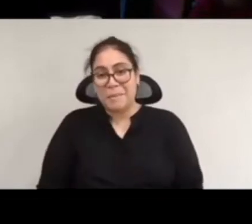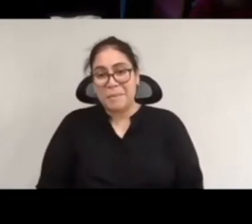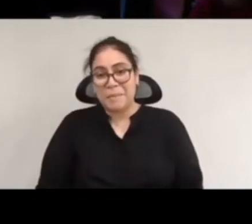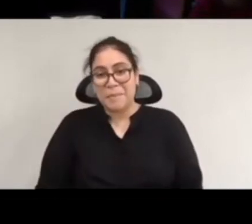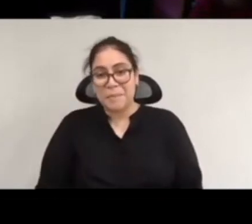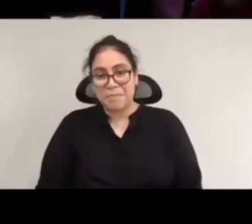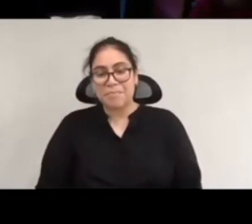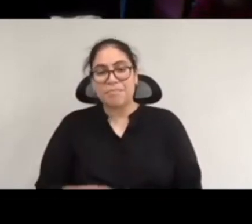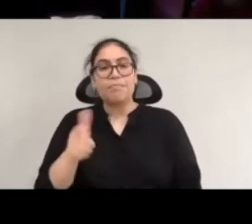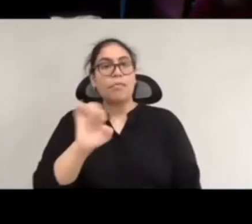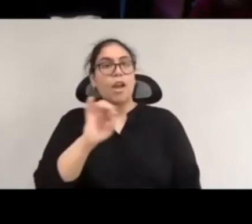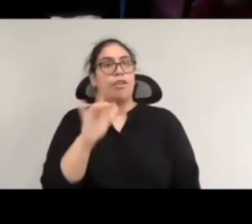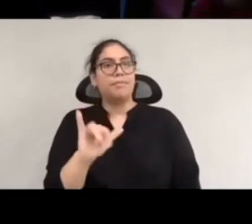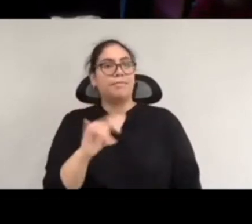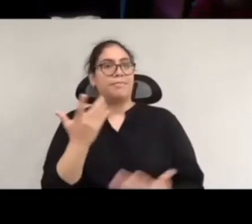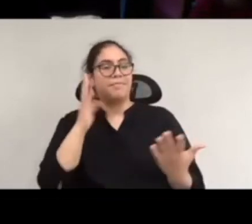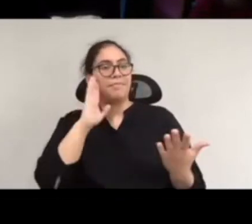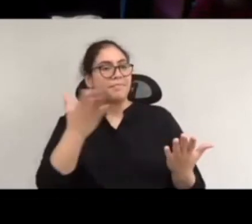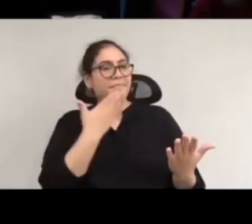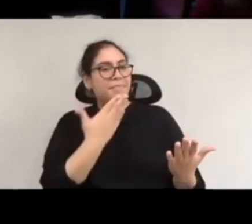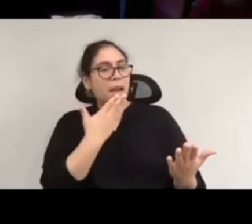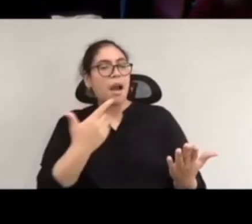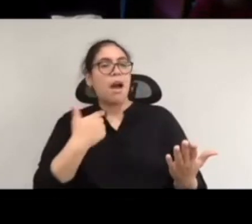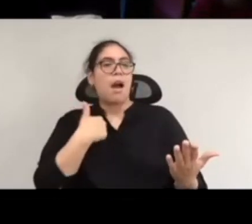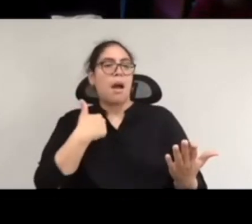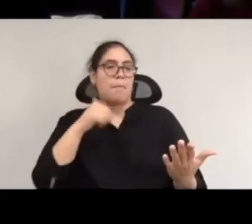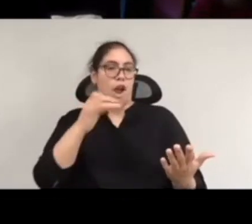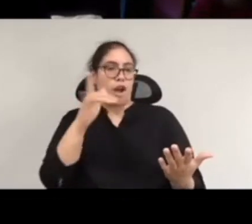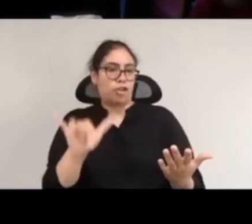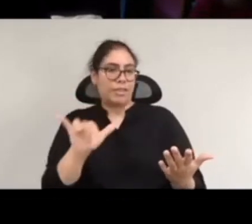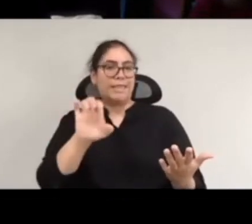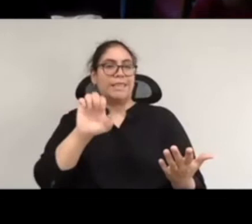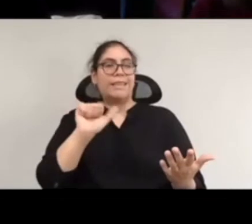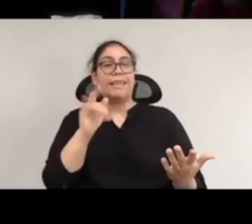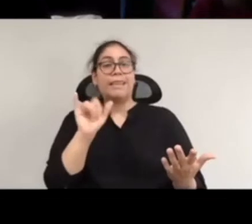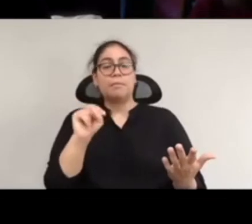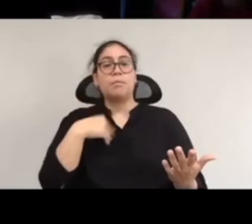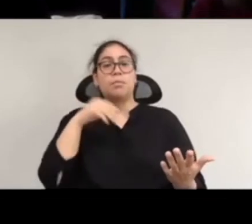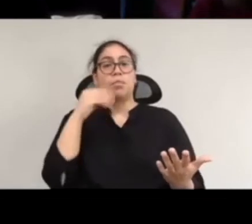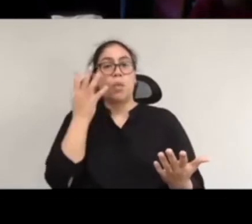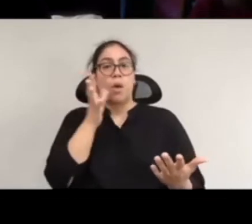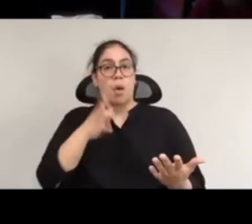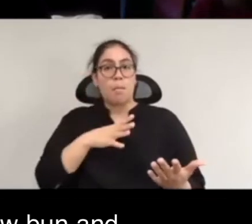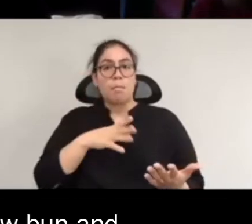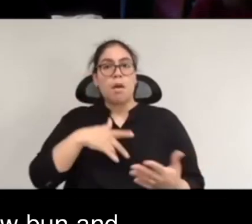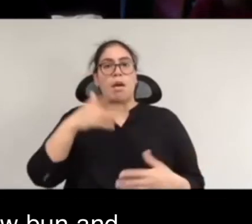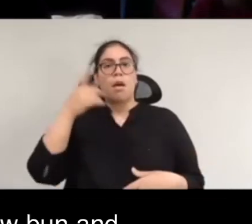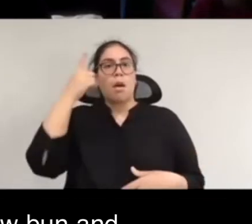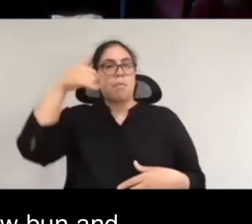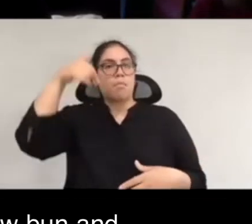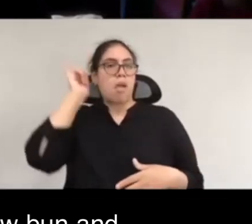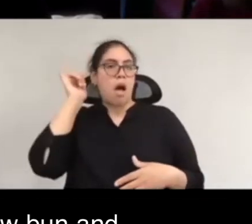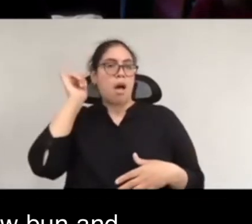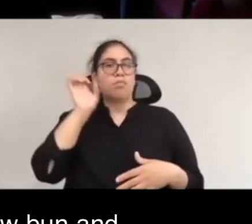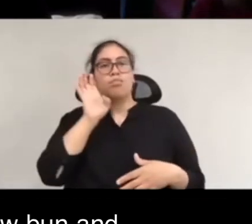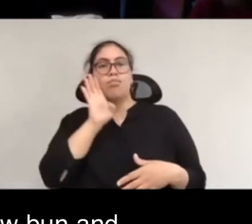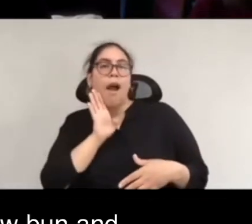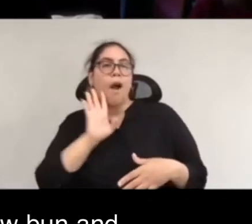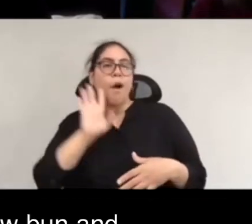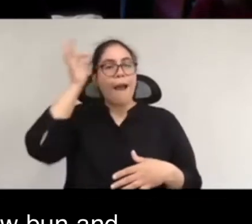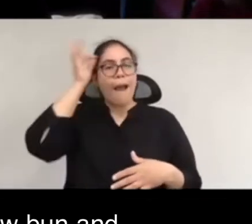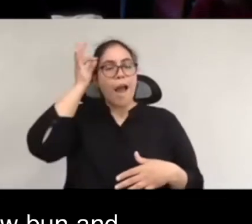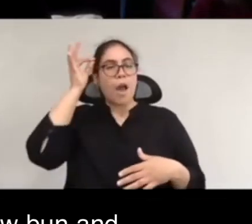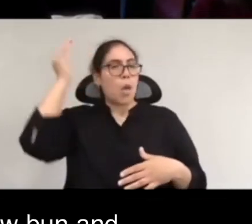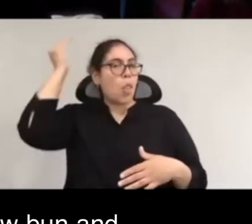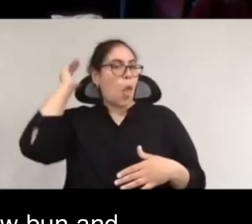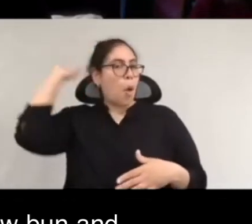much. I'm Ashley Eakin. I'm a white woman. I have blonde grown out hair. It's brown in a low bun, and